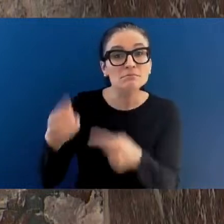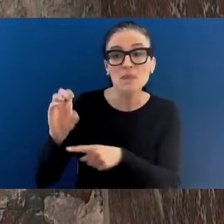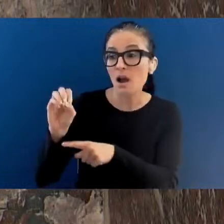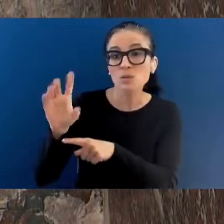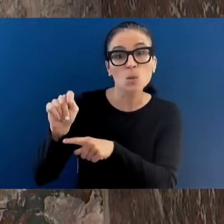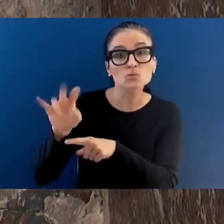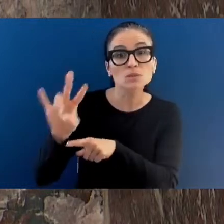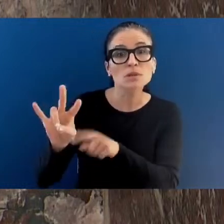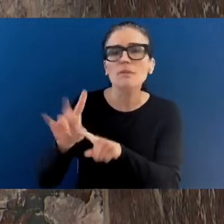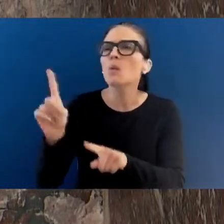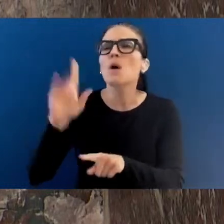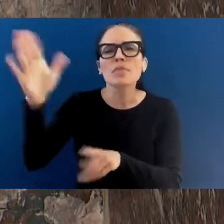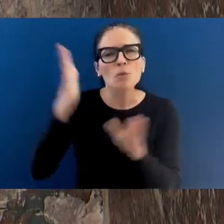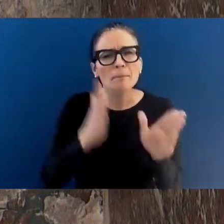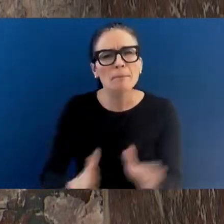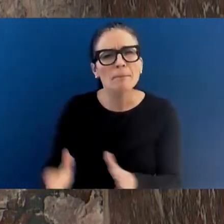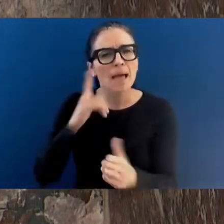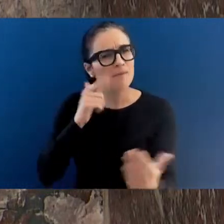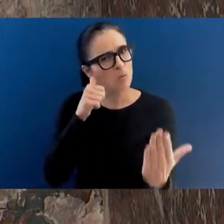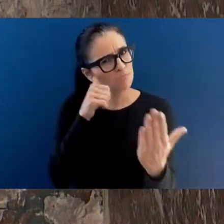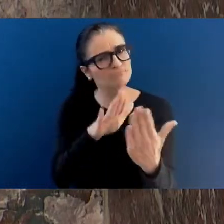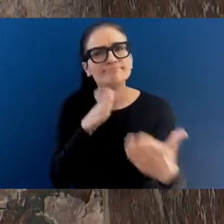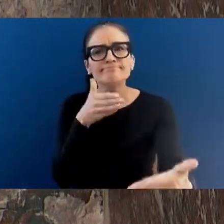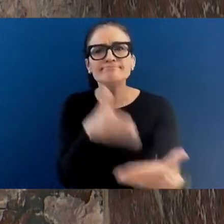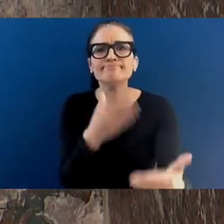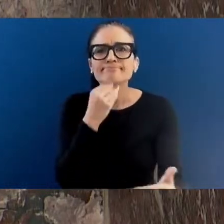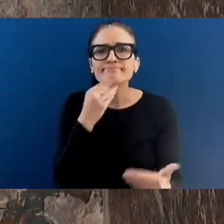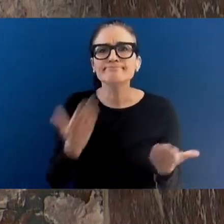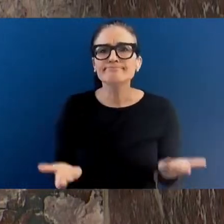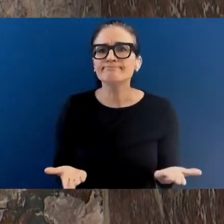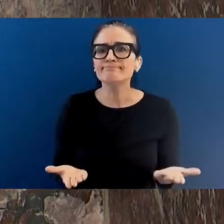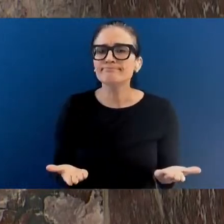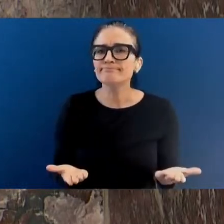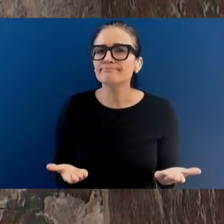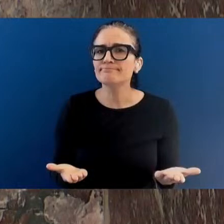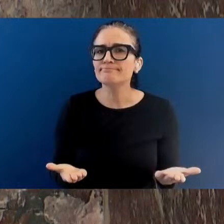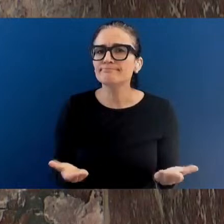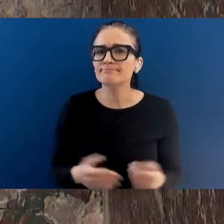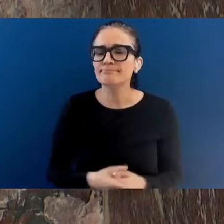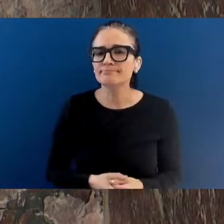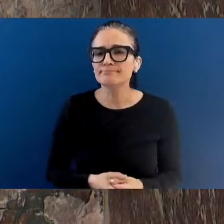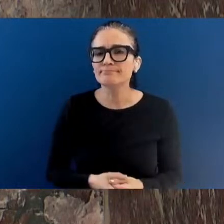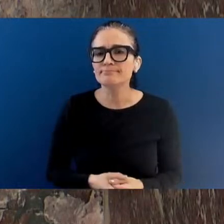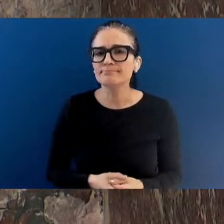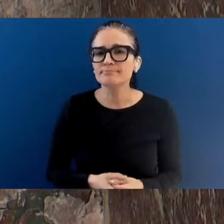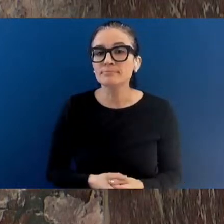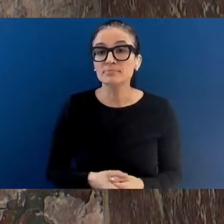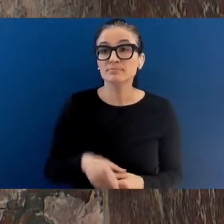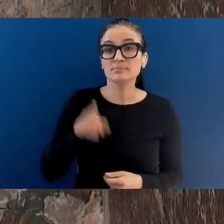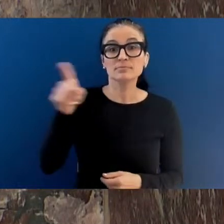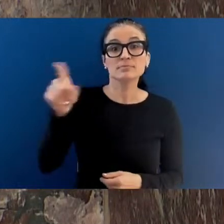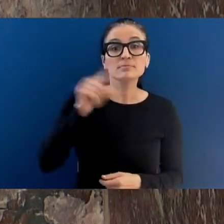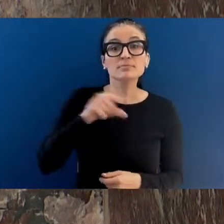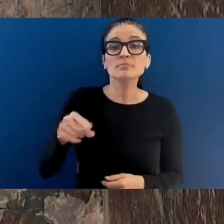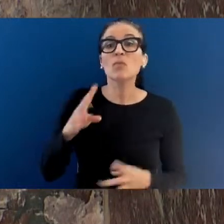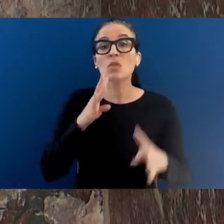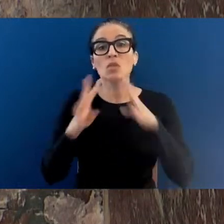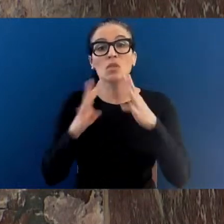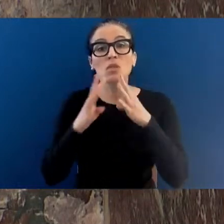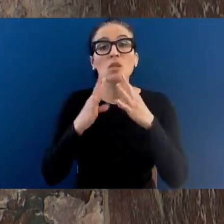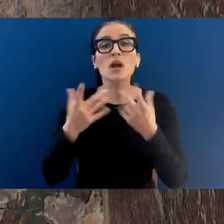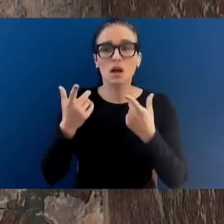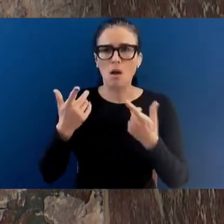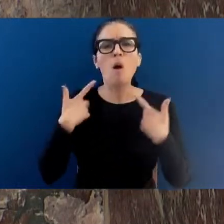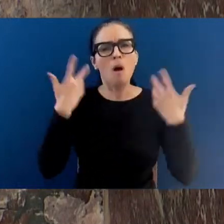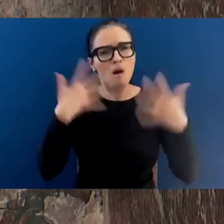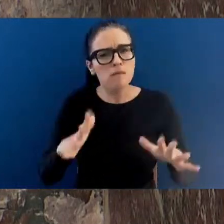The Premier and this entire government has been missing in action. The measures that this government purports to have said that they've done are only